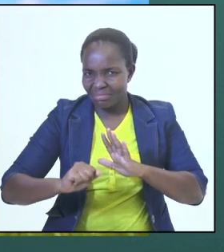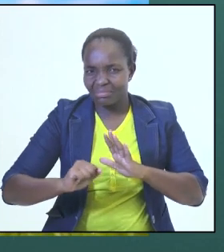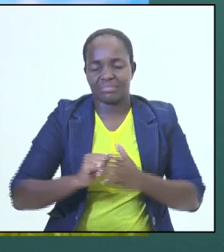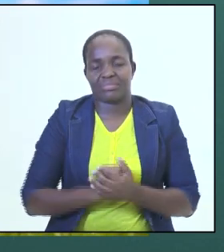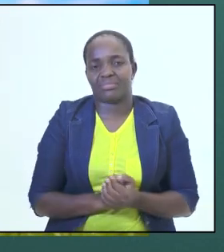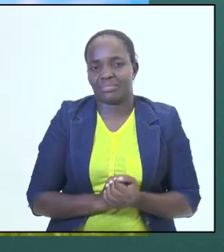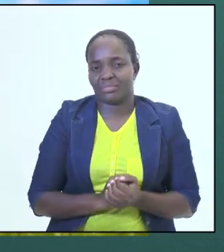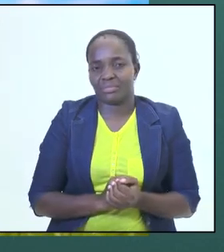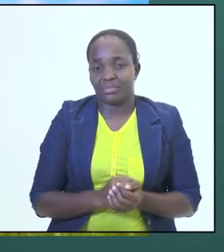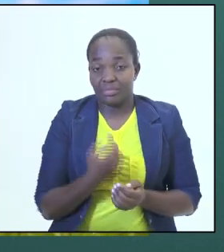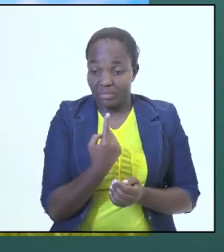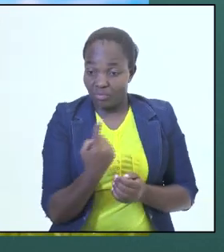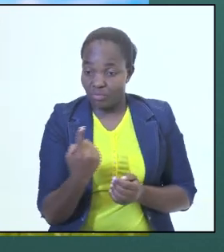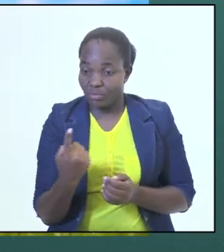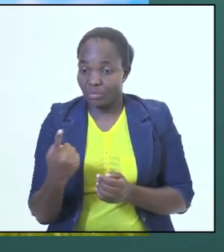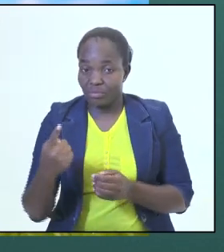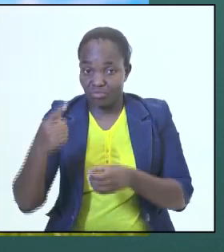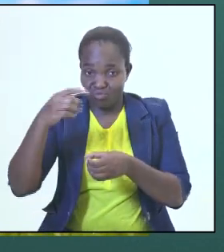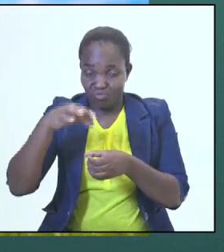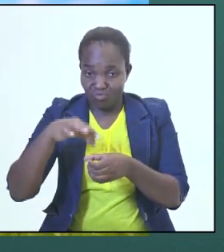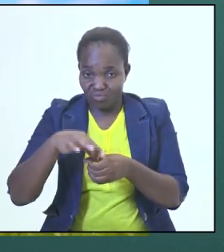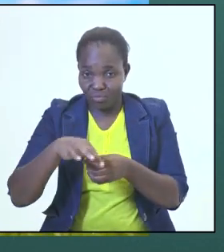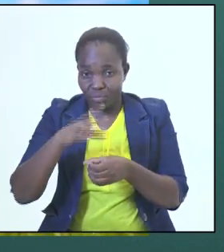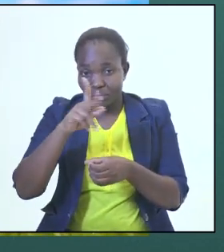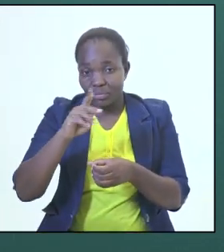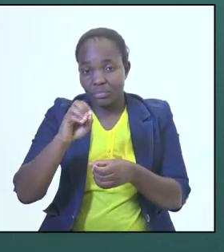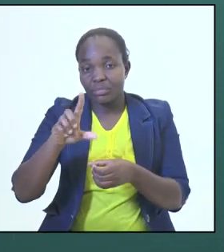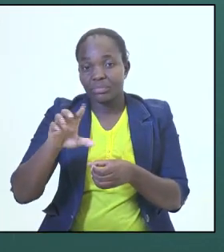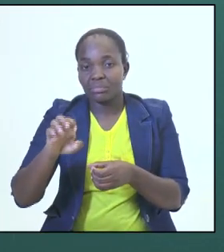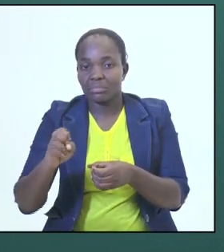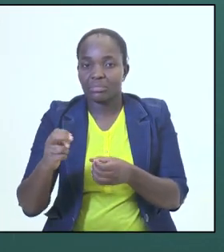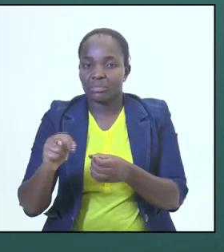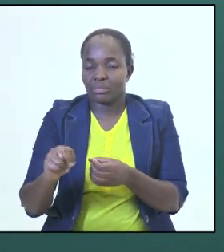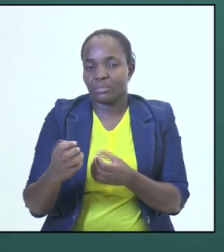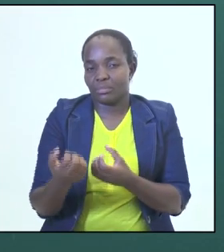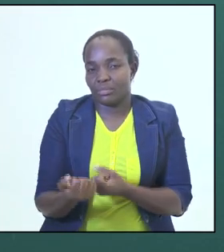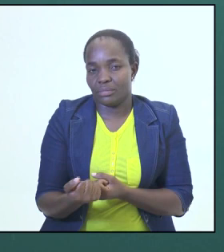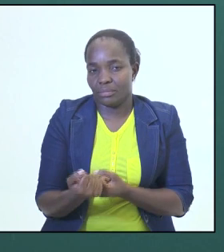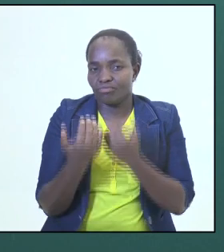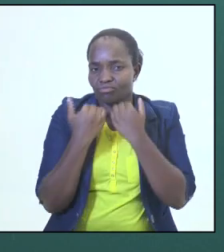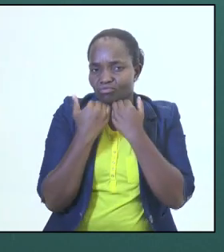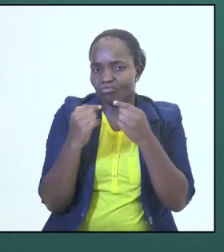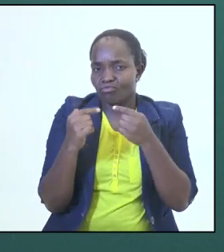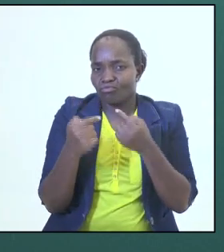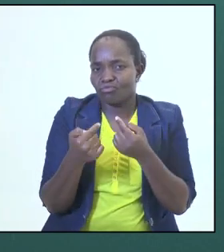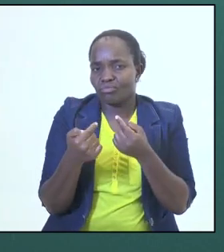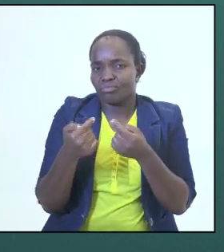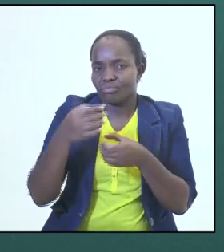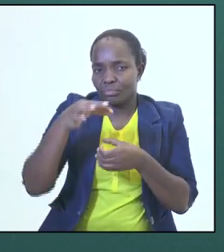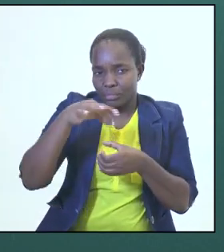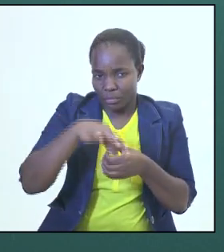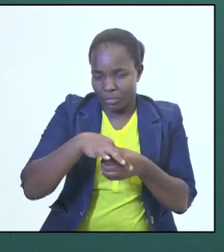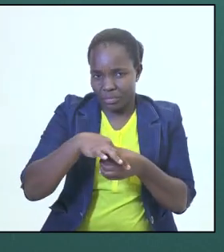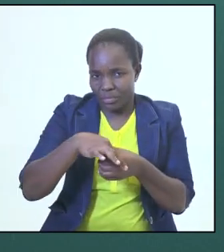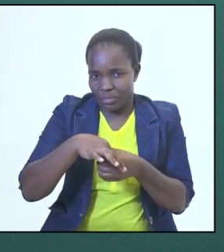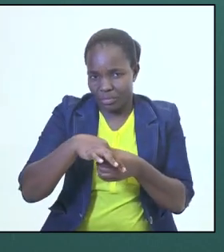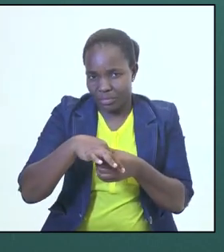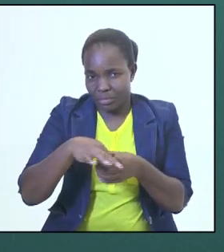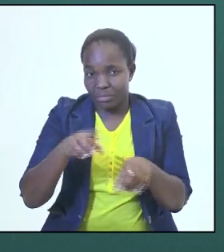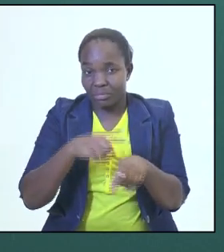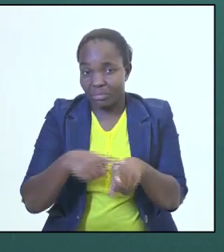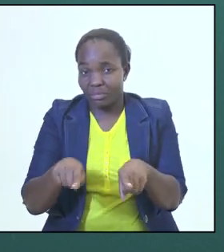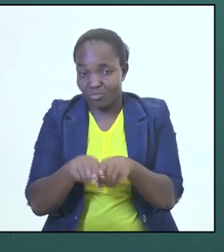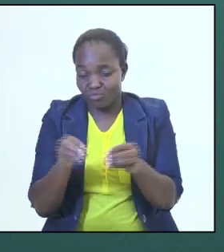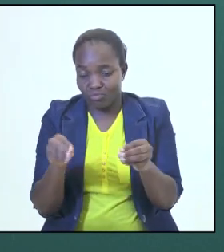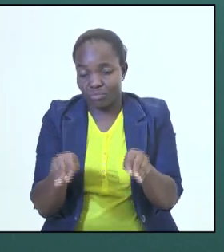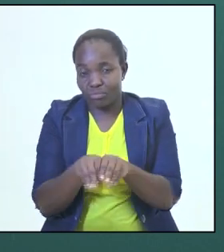glands, eatable pollen, and flower shape. Important factors in pollination as the means of sexual